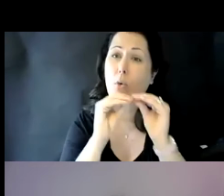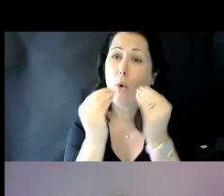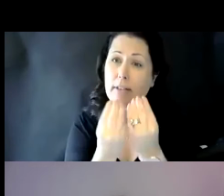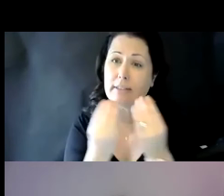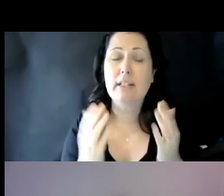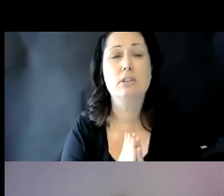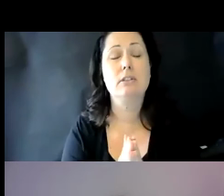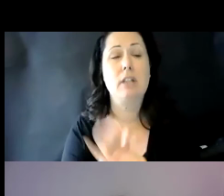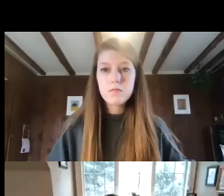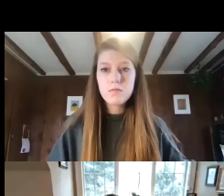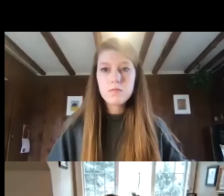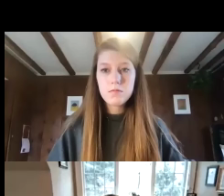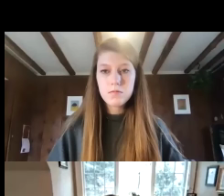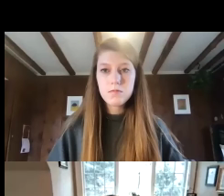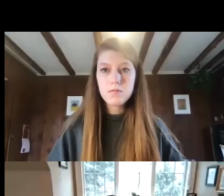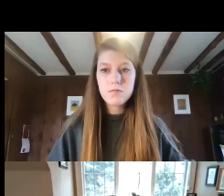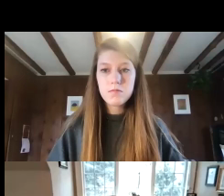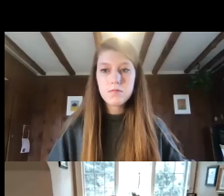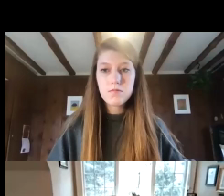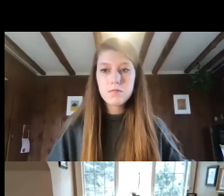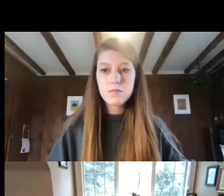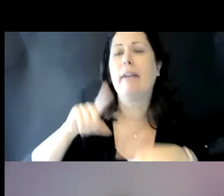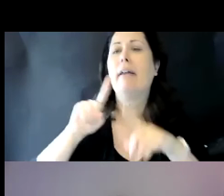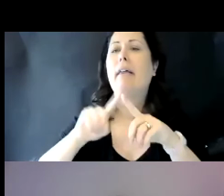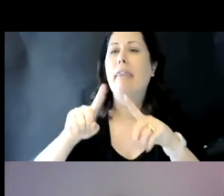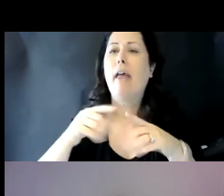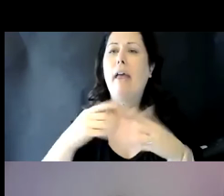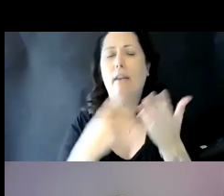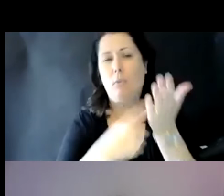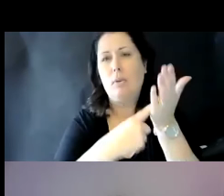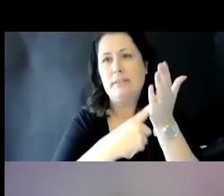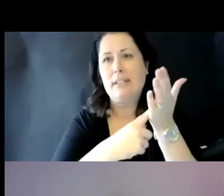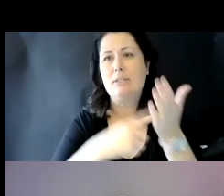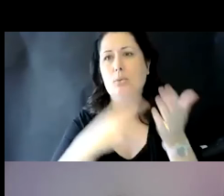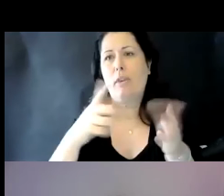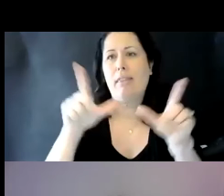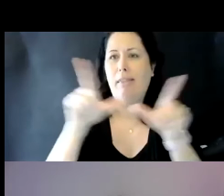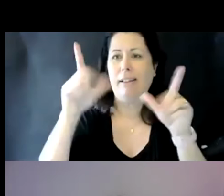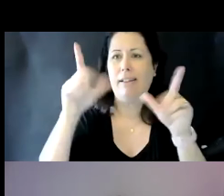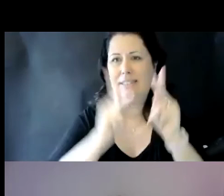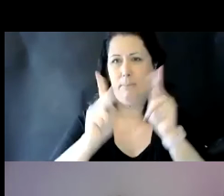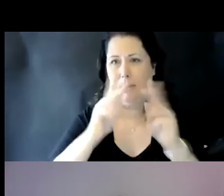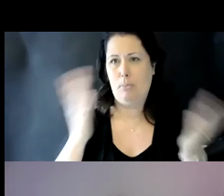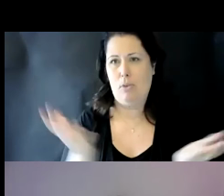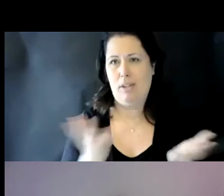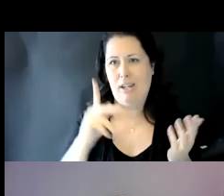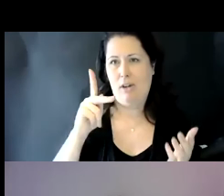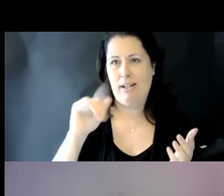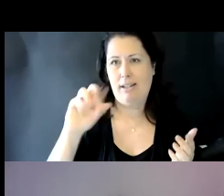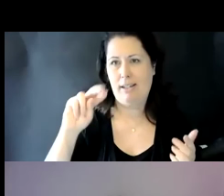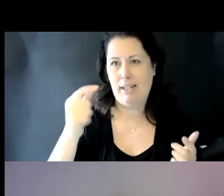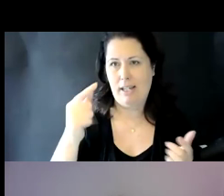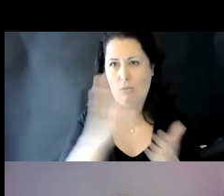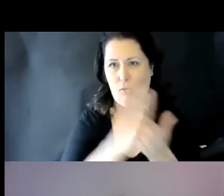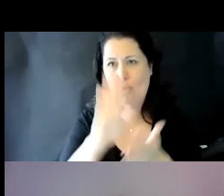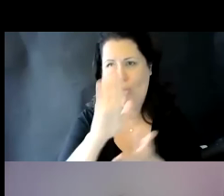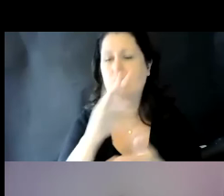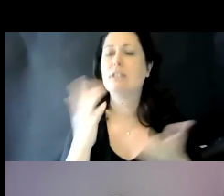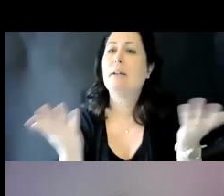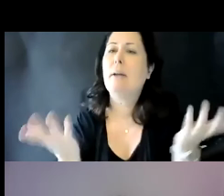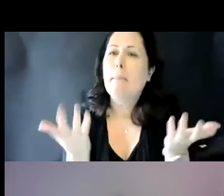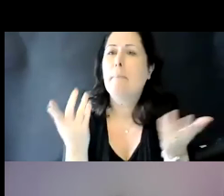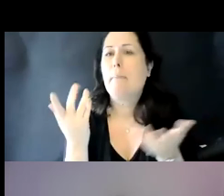you're working for profit, then you do have to run it by the King's licensing people, because they will probably want to charge for